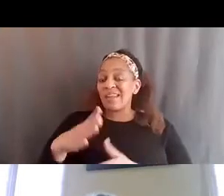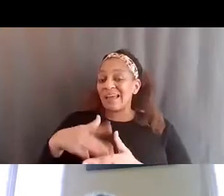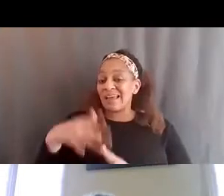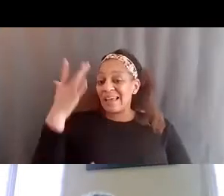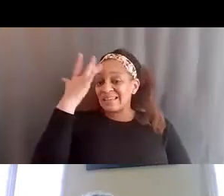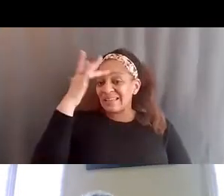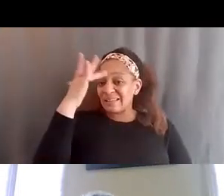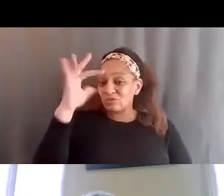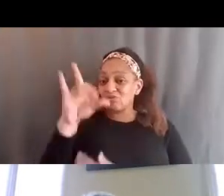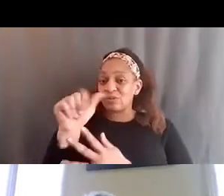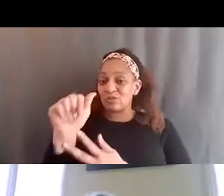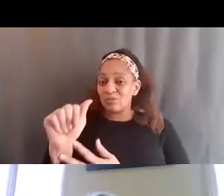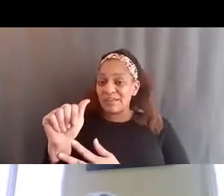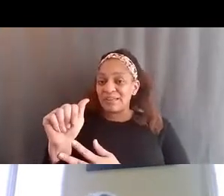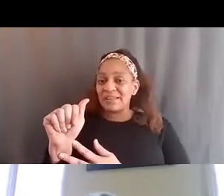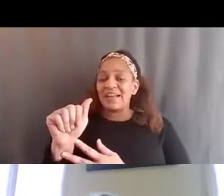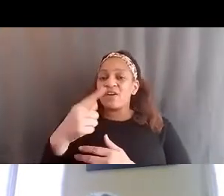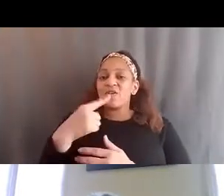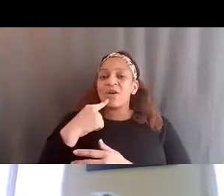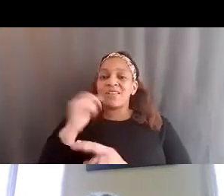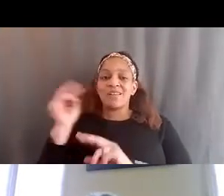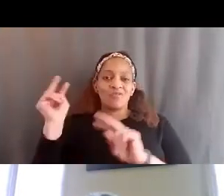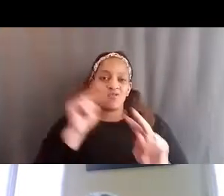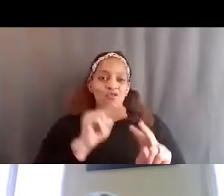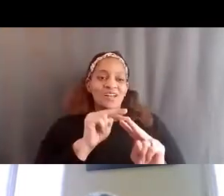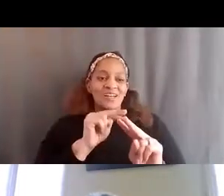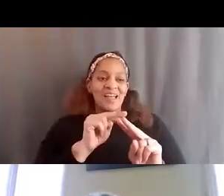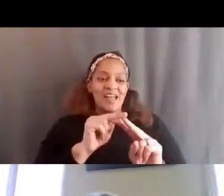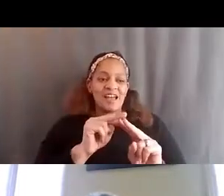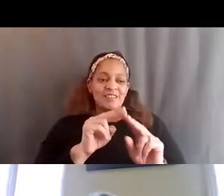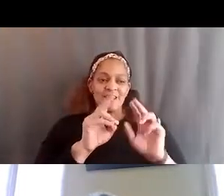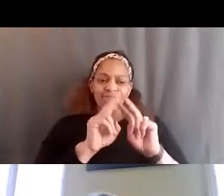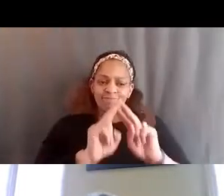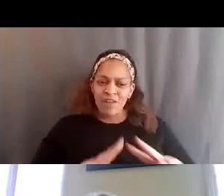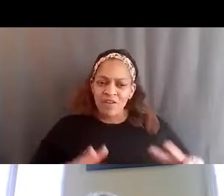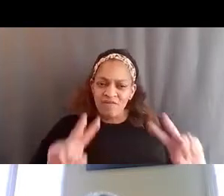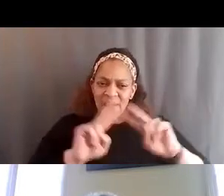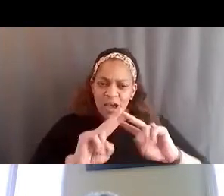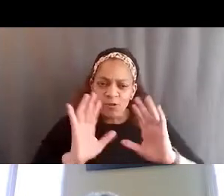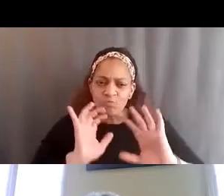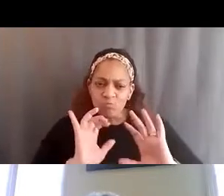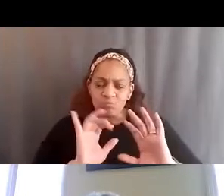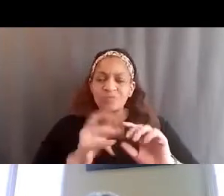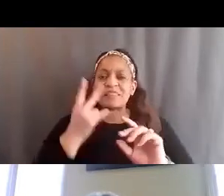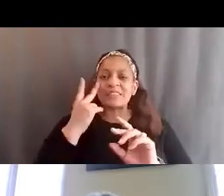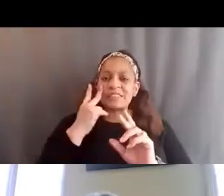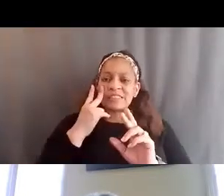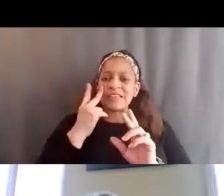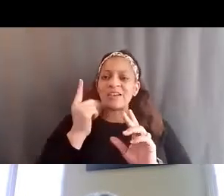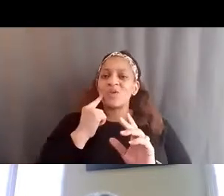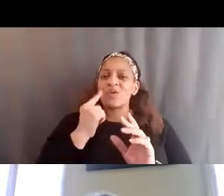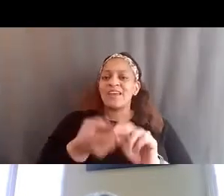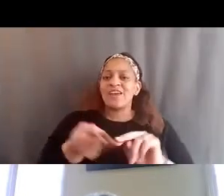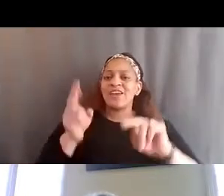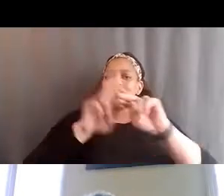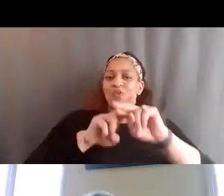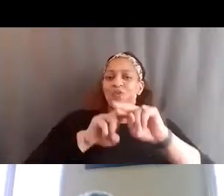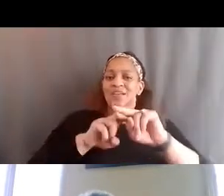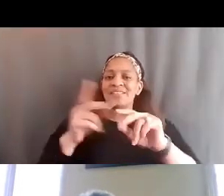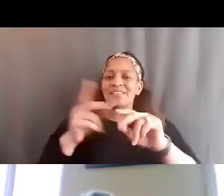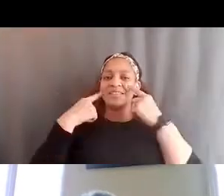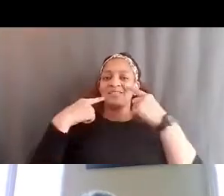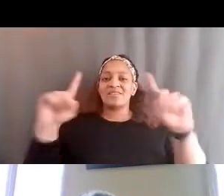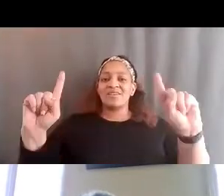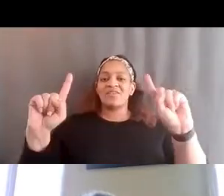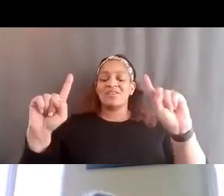toward paying for value offers the potential to increase efficiency, quality, and flexibility